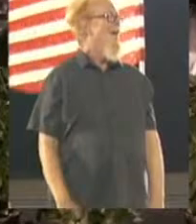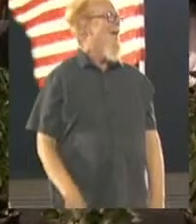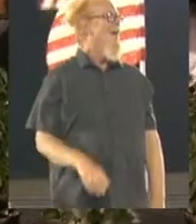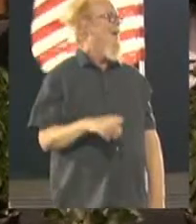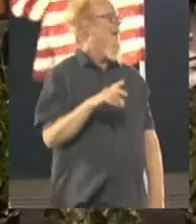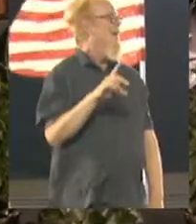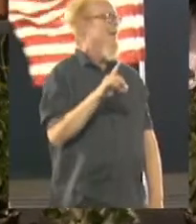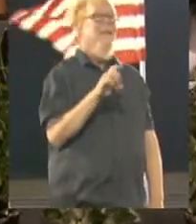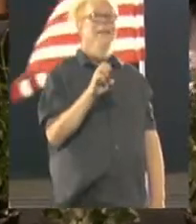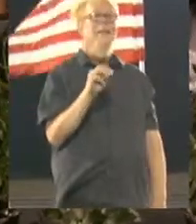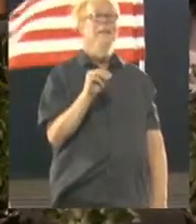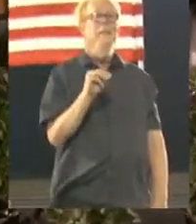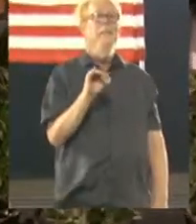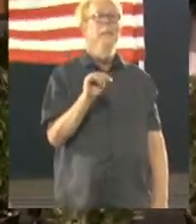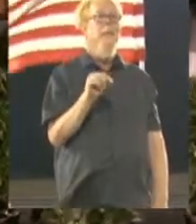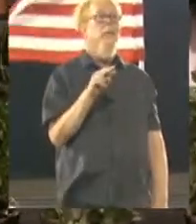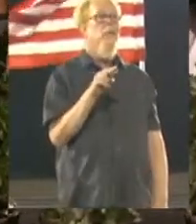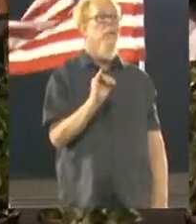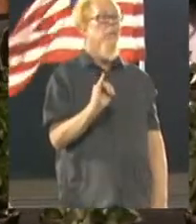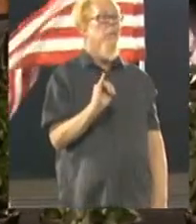Dimitri A. Podraza.